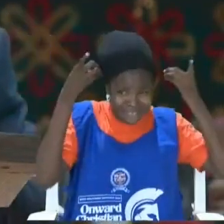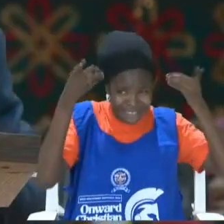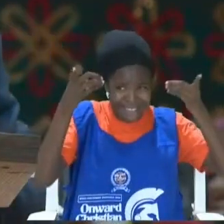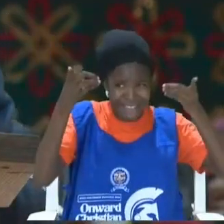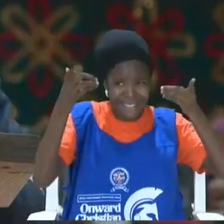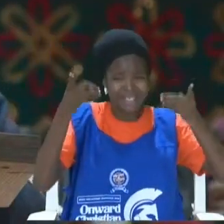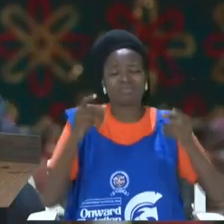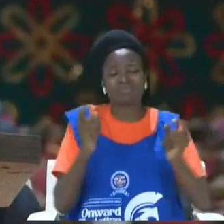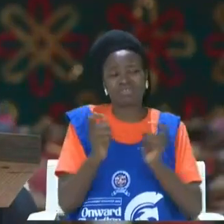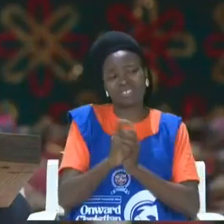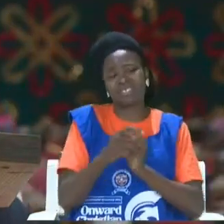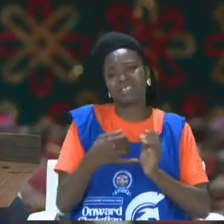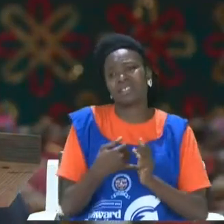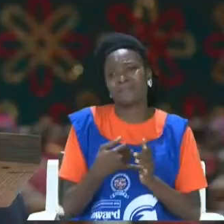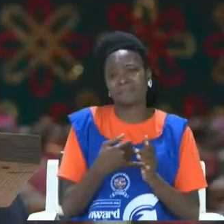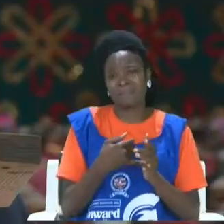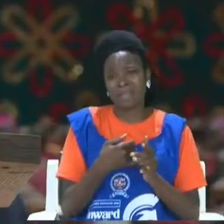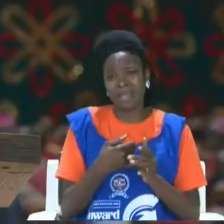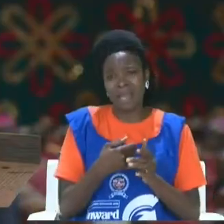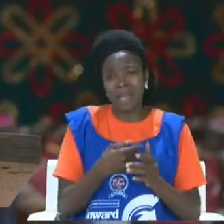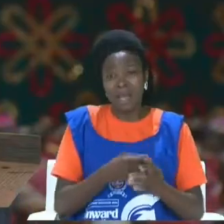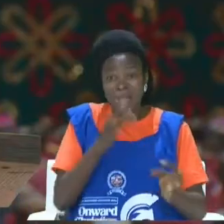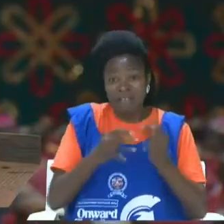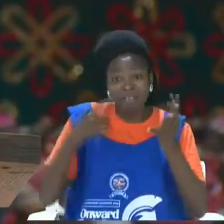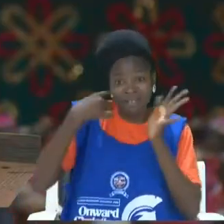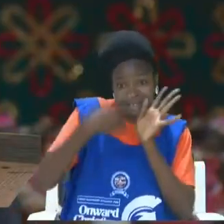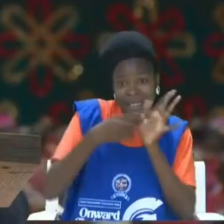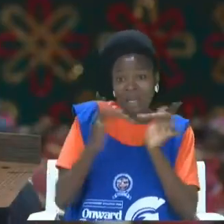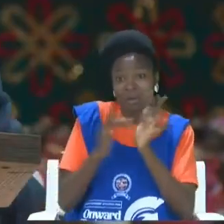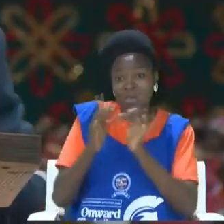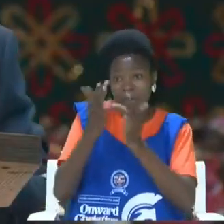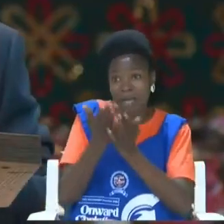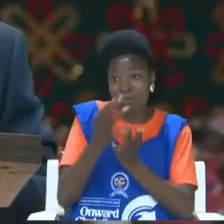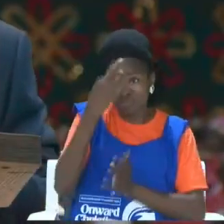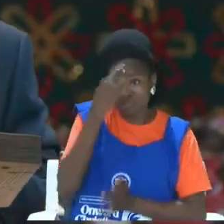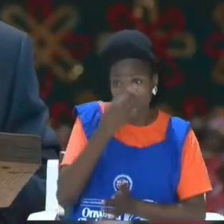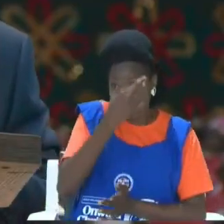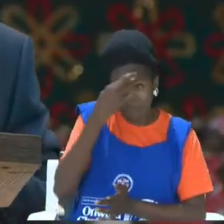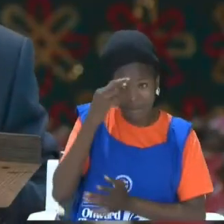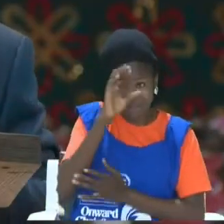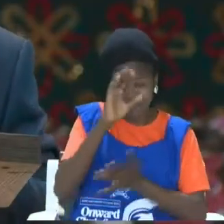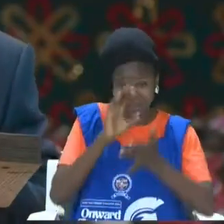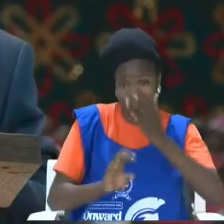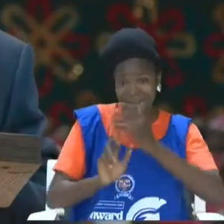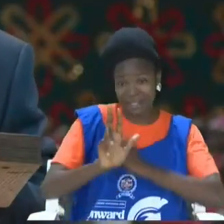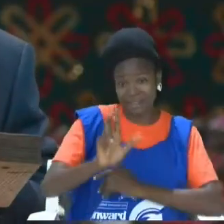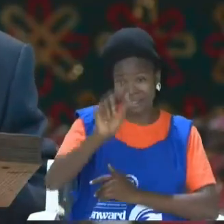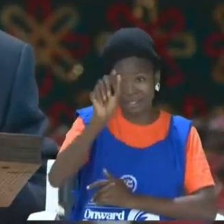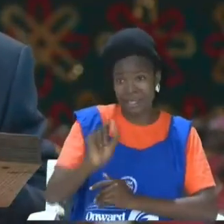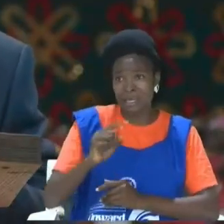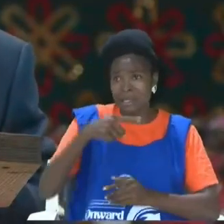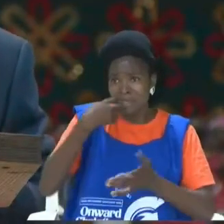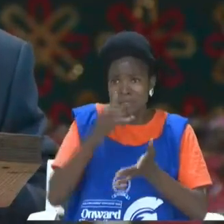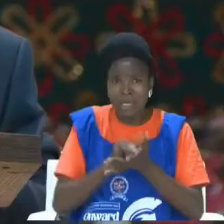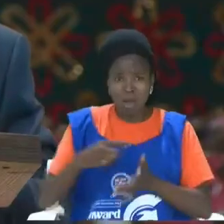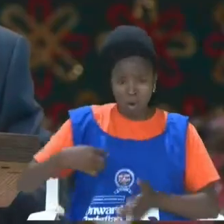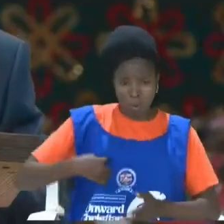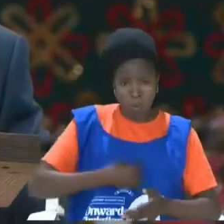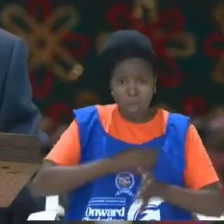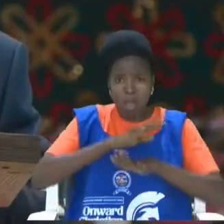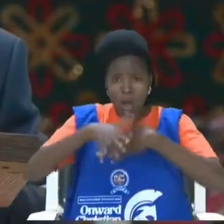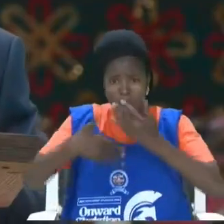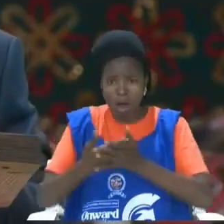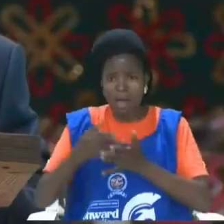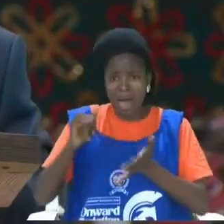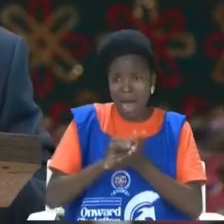estate. And in Romans chapter 3 verse 23, the Bible now tells us that we all, for all